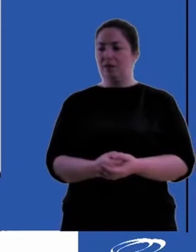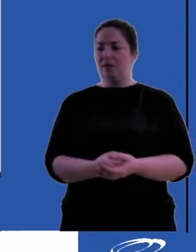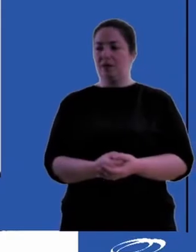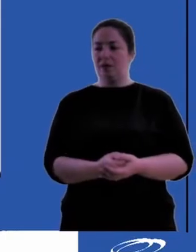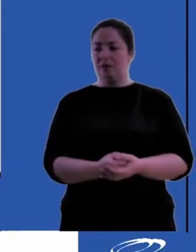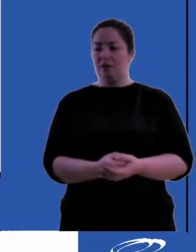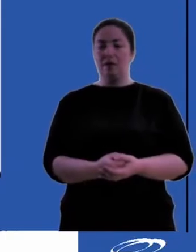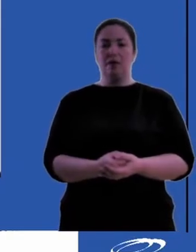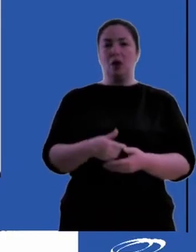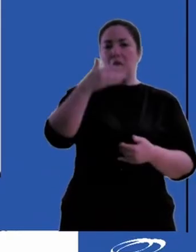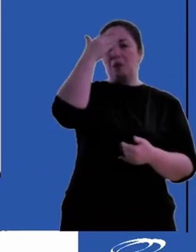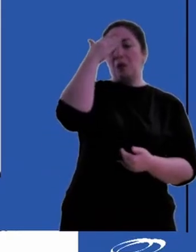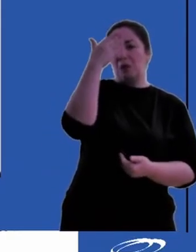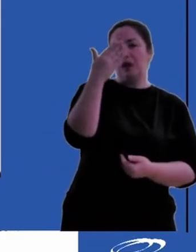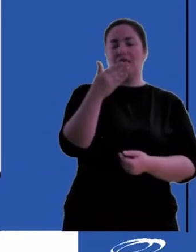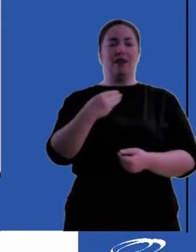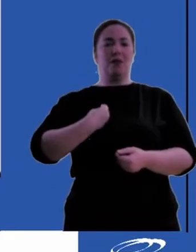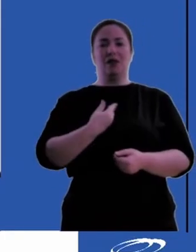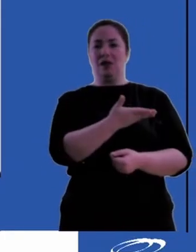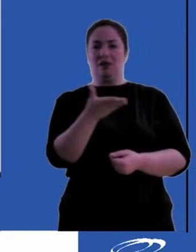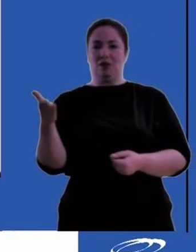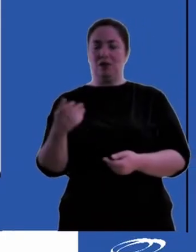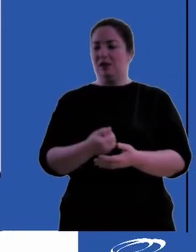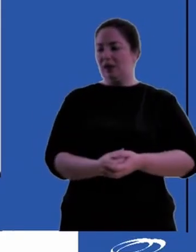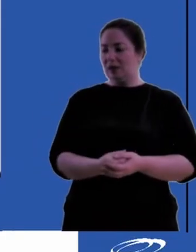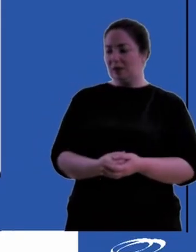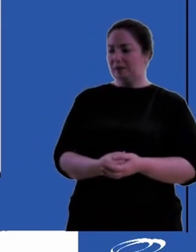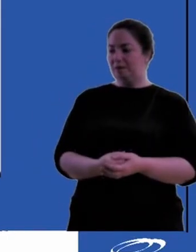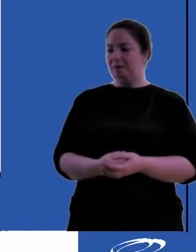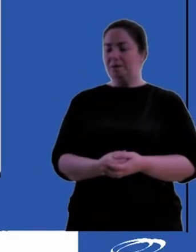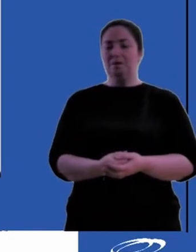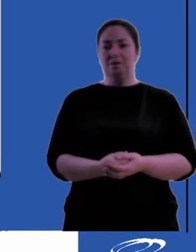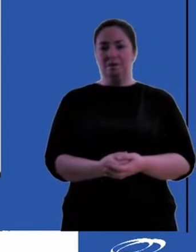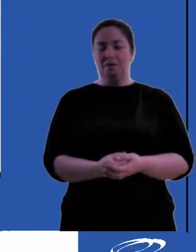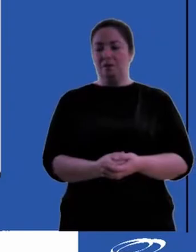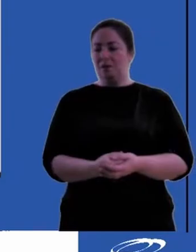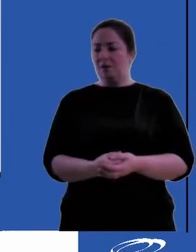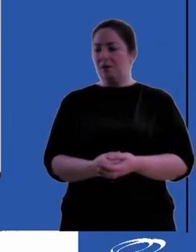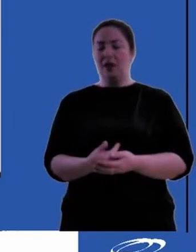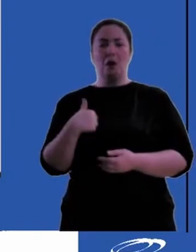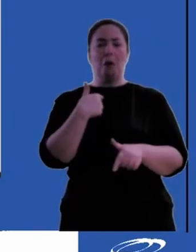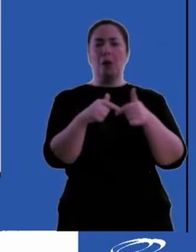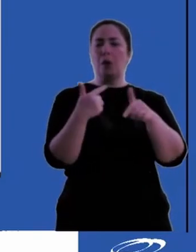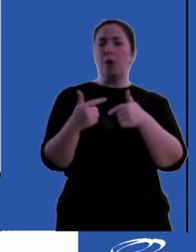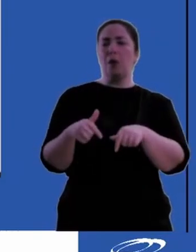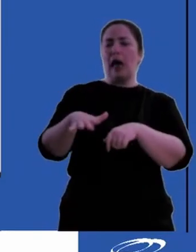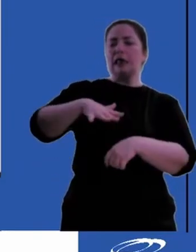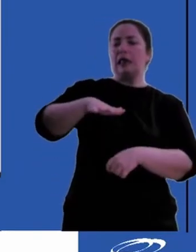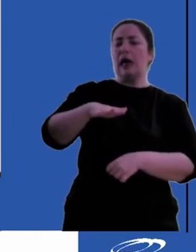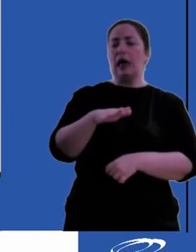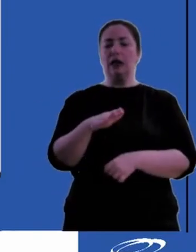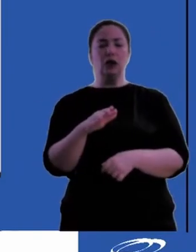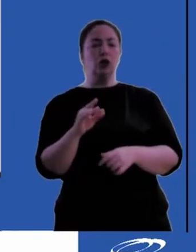joint infection, including molecular and metagenomic methods in clinical practice. I've been working in this area for many,